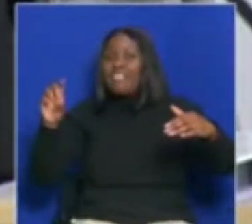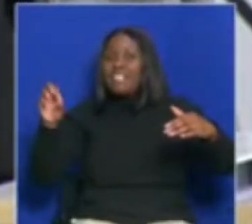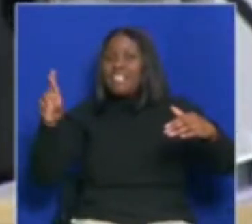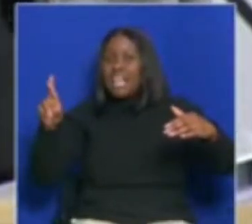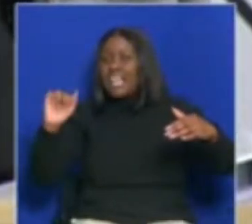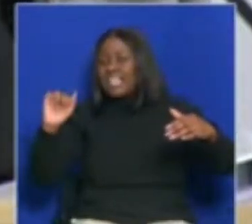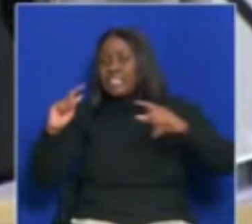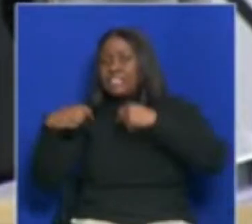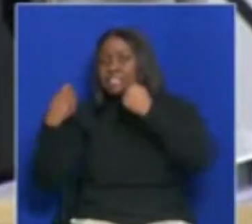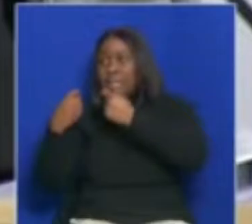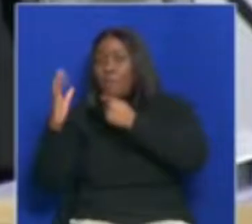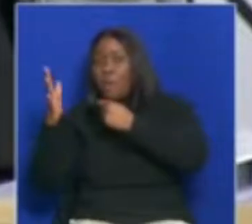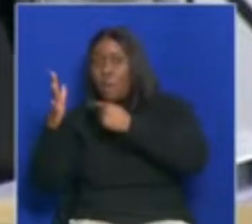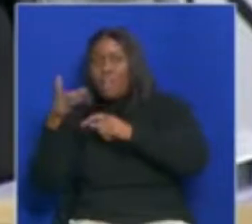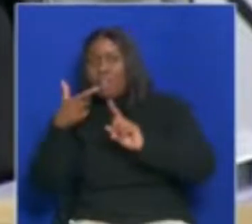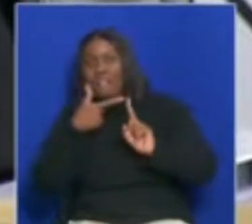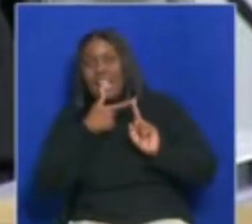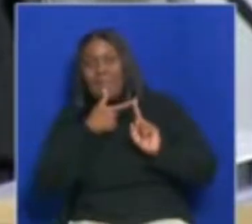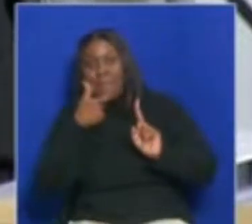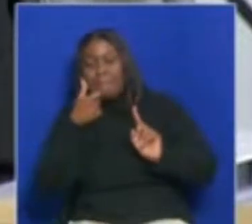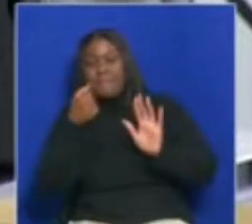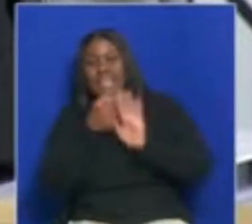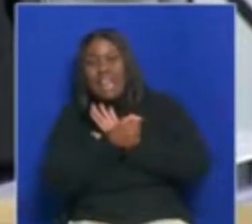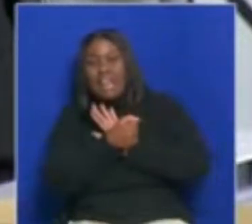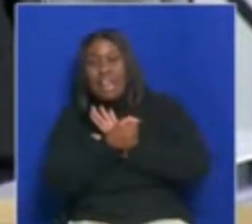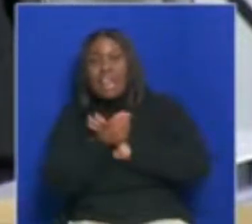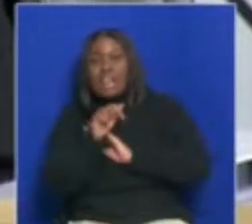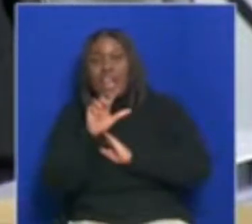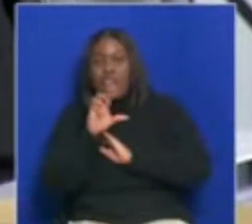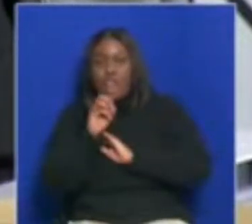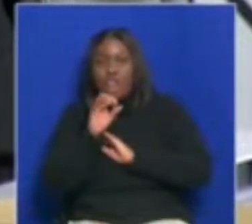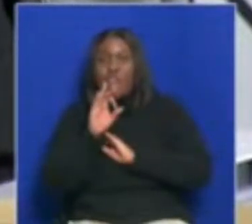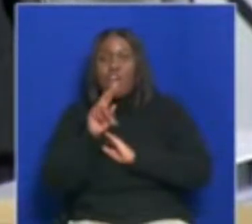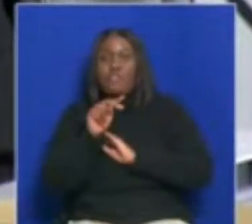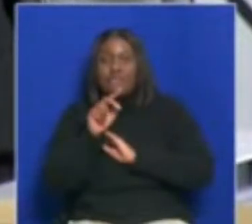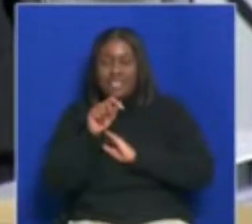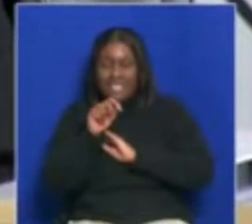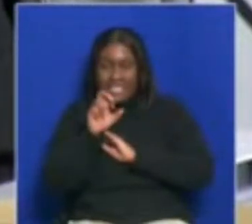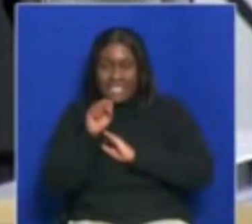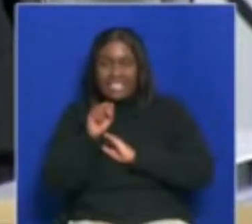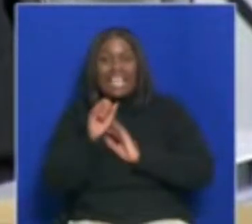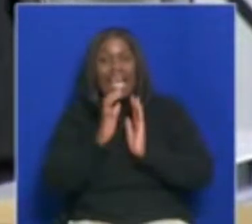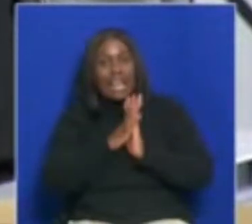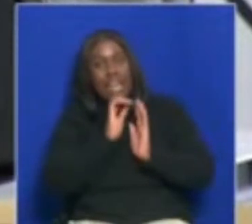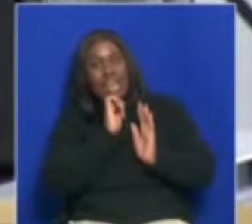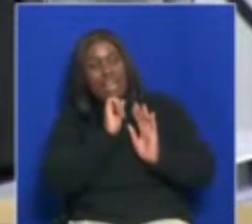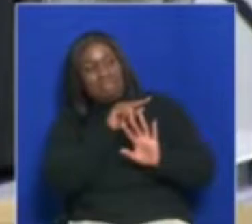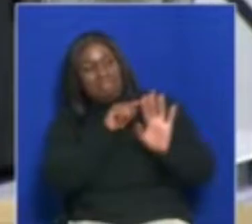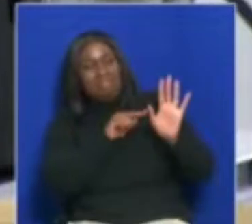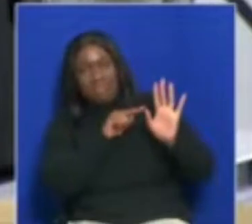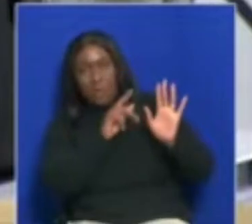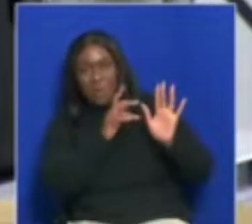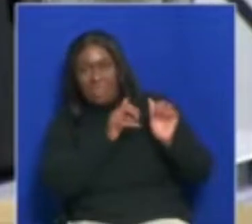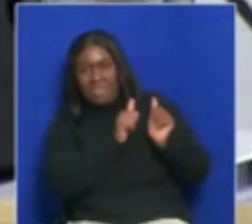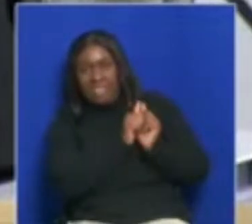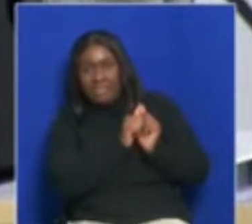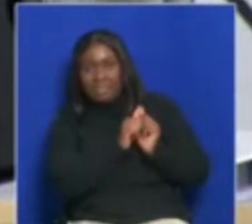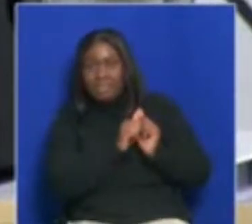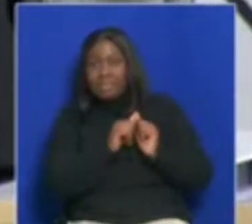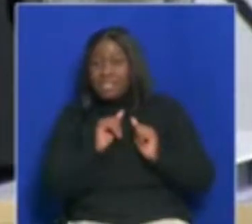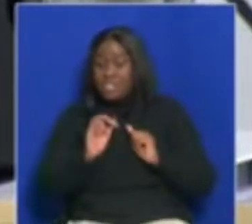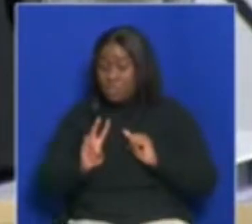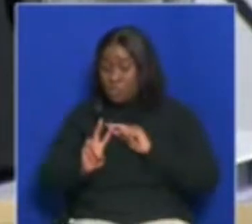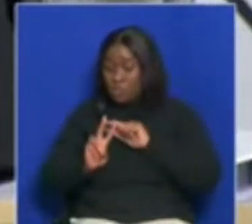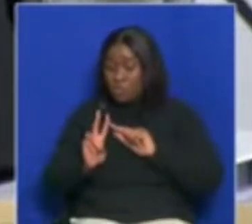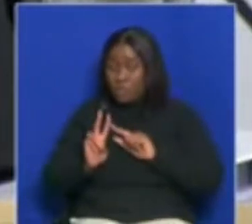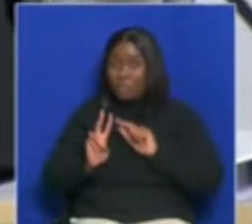Bevan Loftus and whoever is with him. So my 2 investigators engaged with the DPP's office to